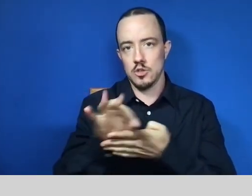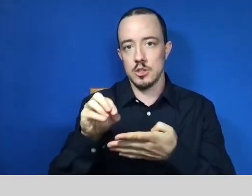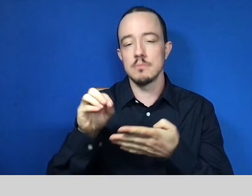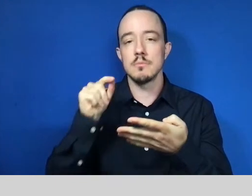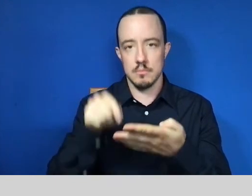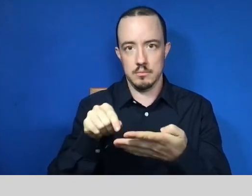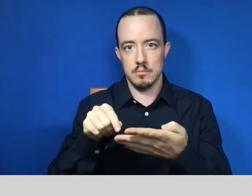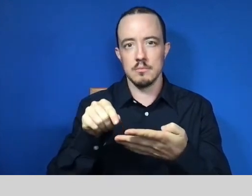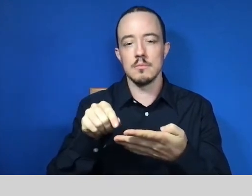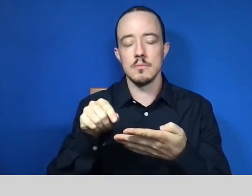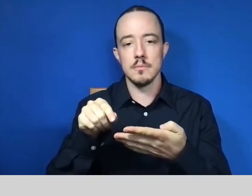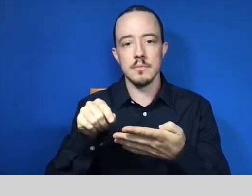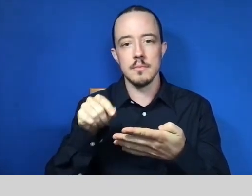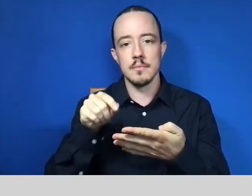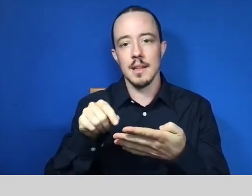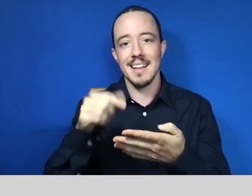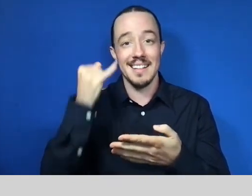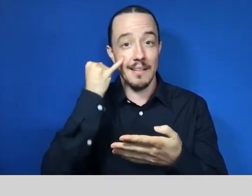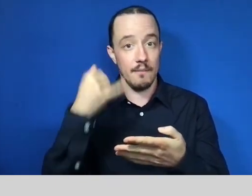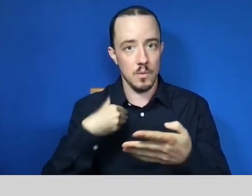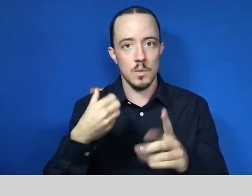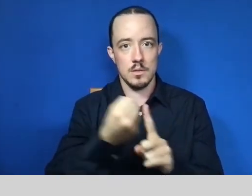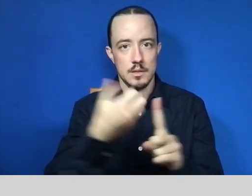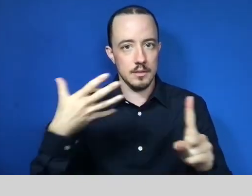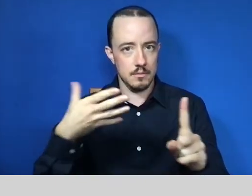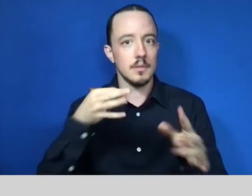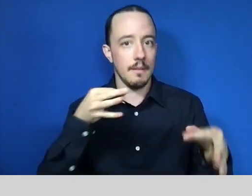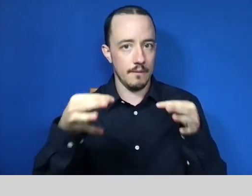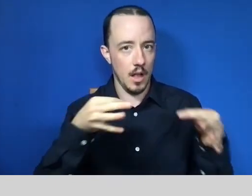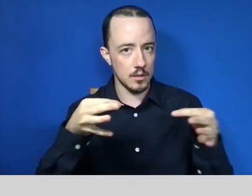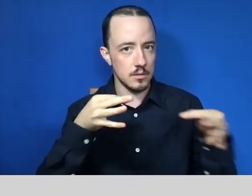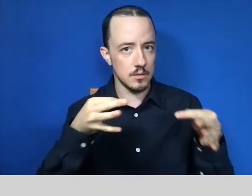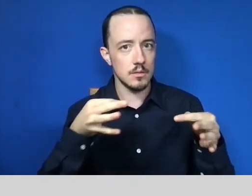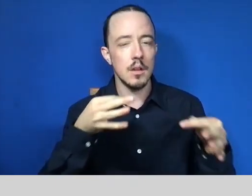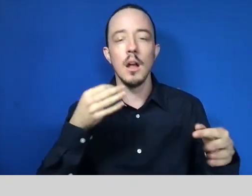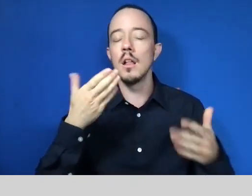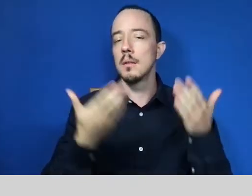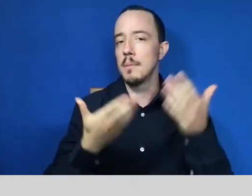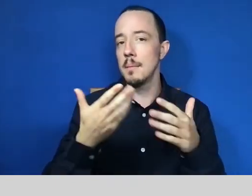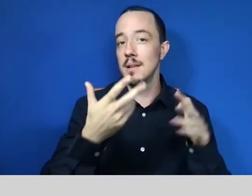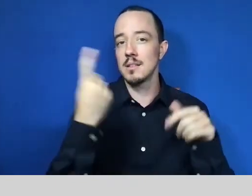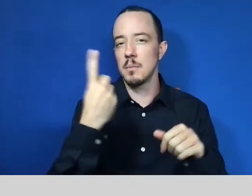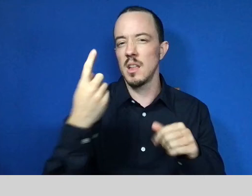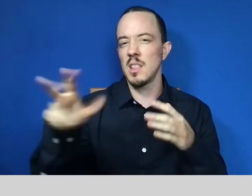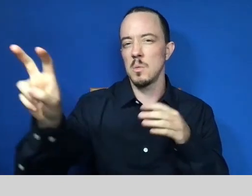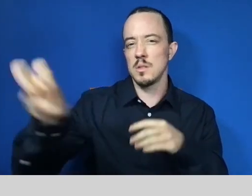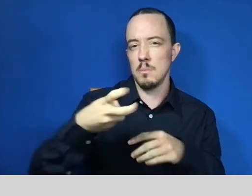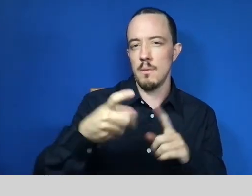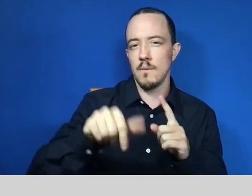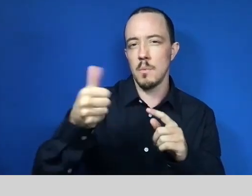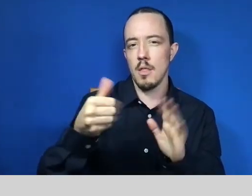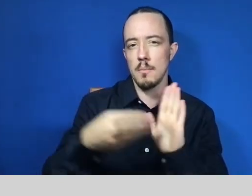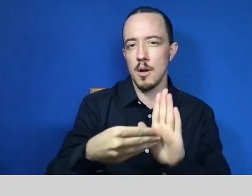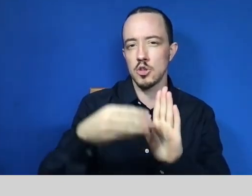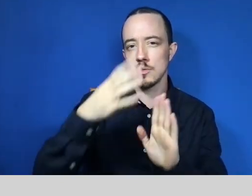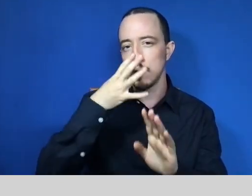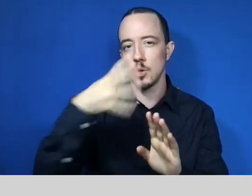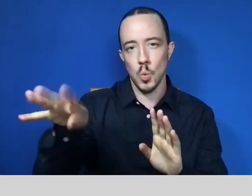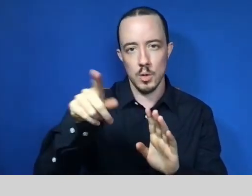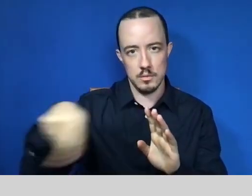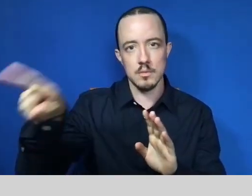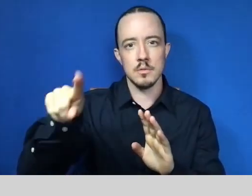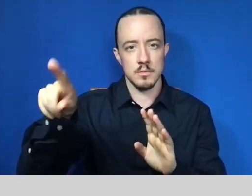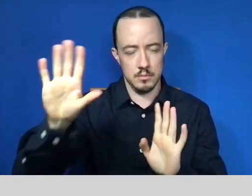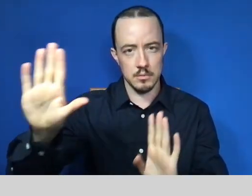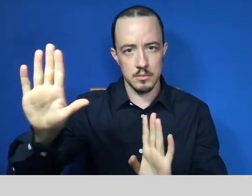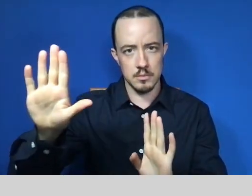and a member was defined in that module, there might be functions that were imported from other modules. We do not want